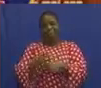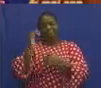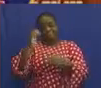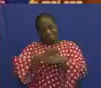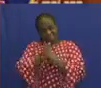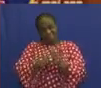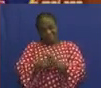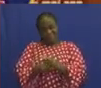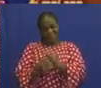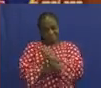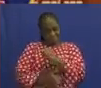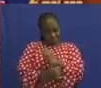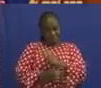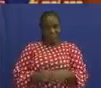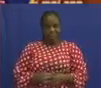manemi.